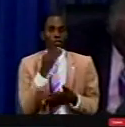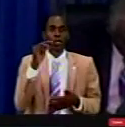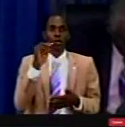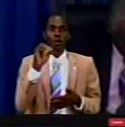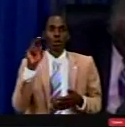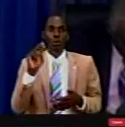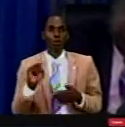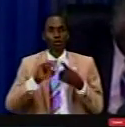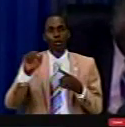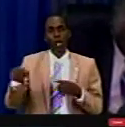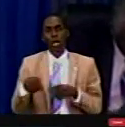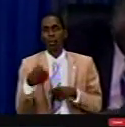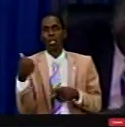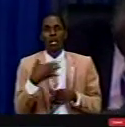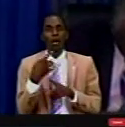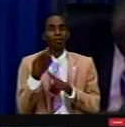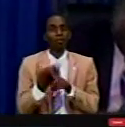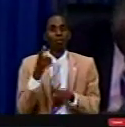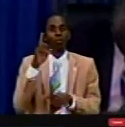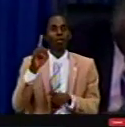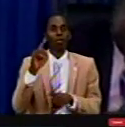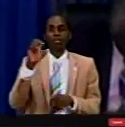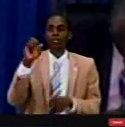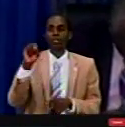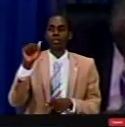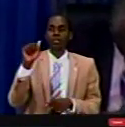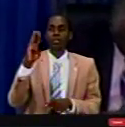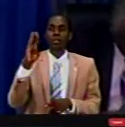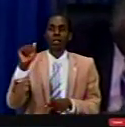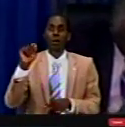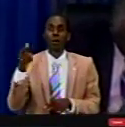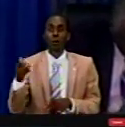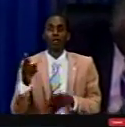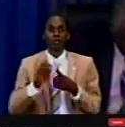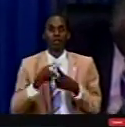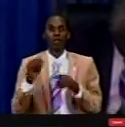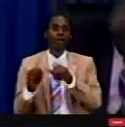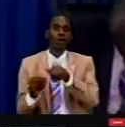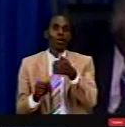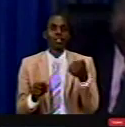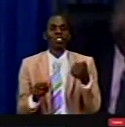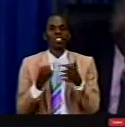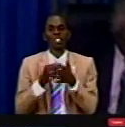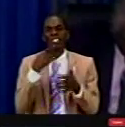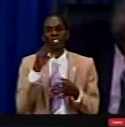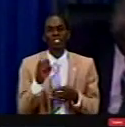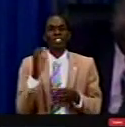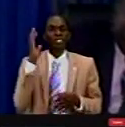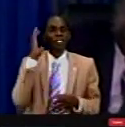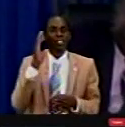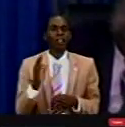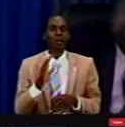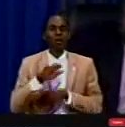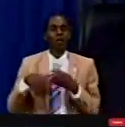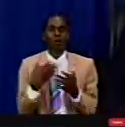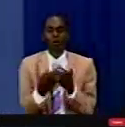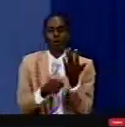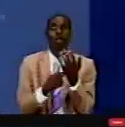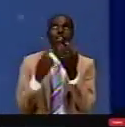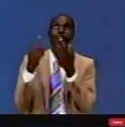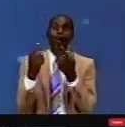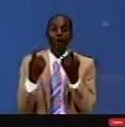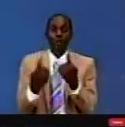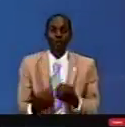service to the other it says shall be option All Flesh come to worship before me